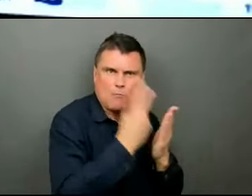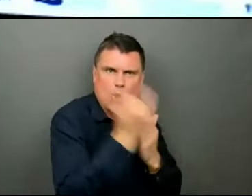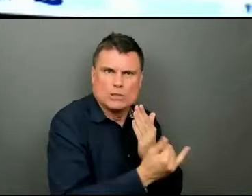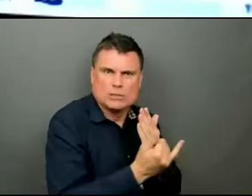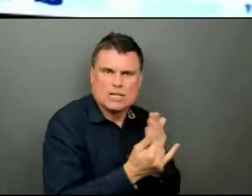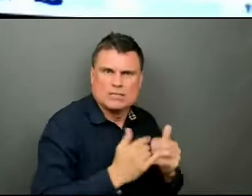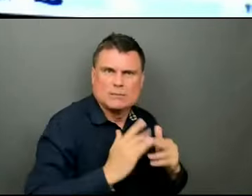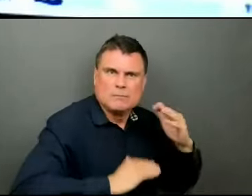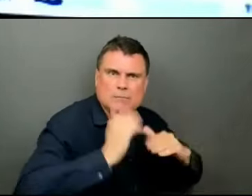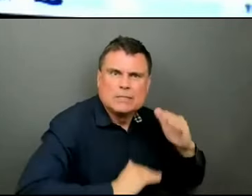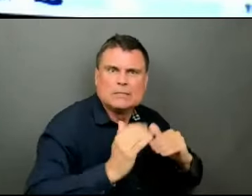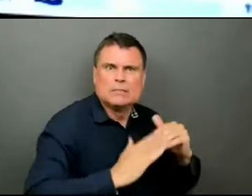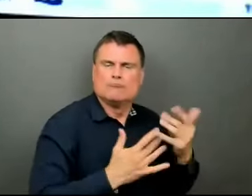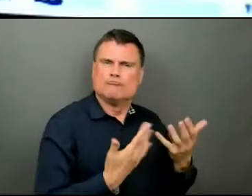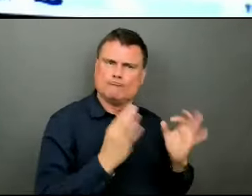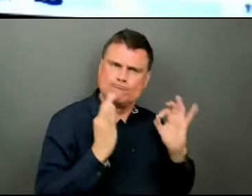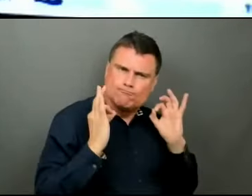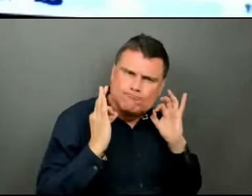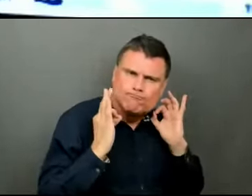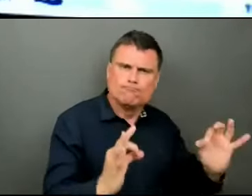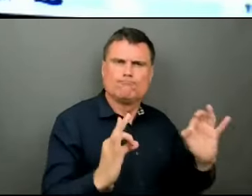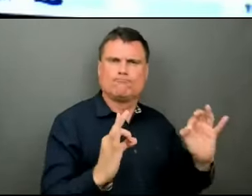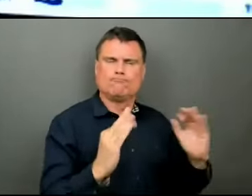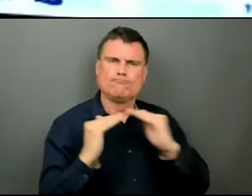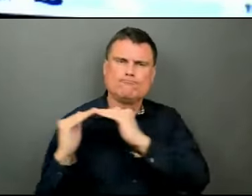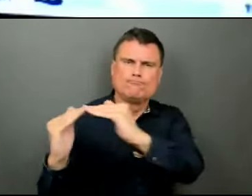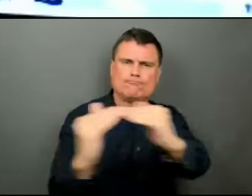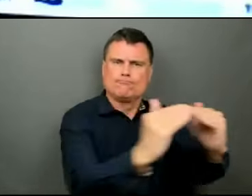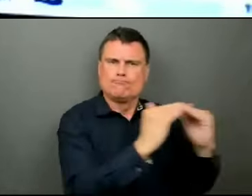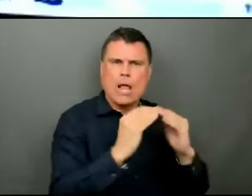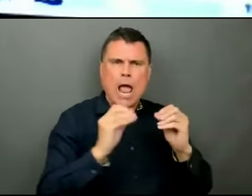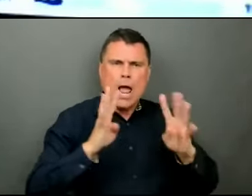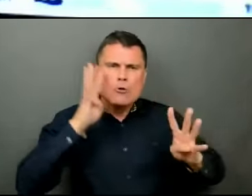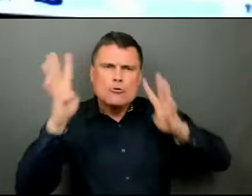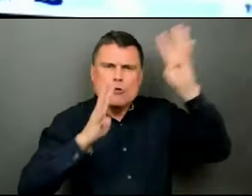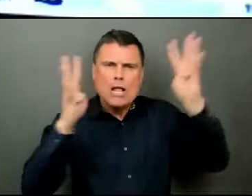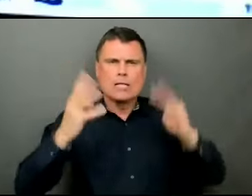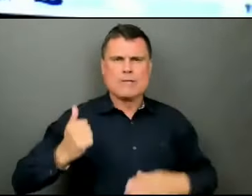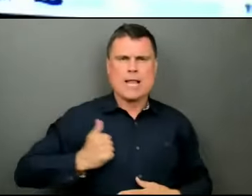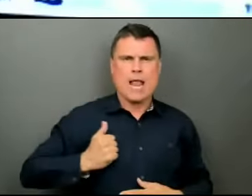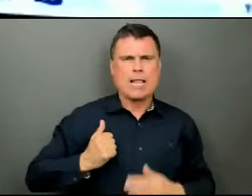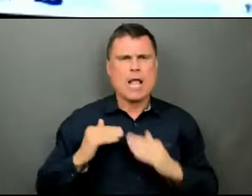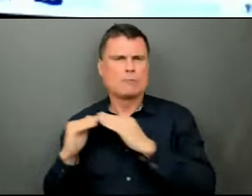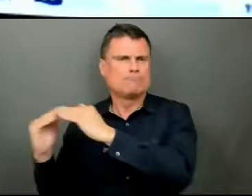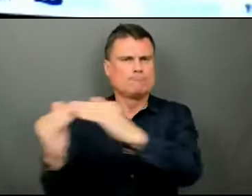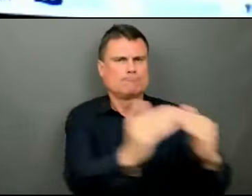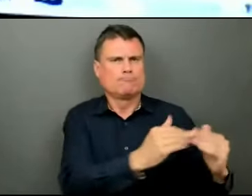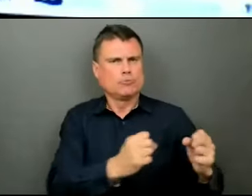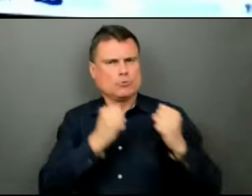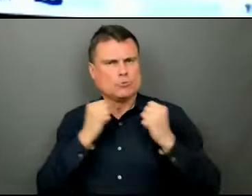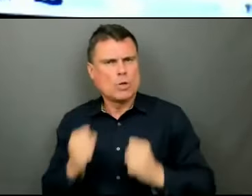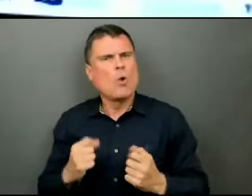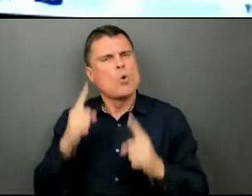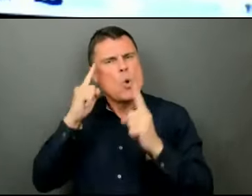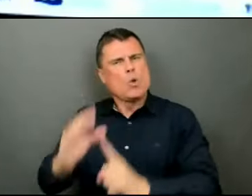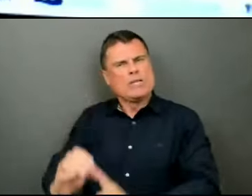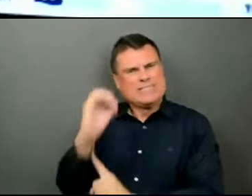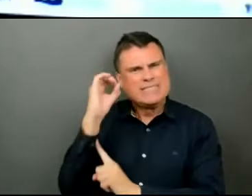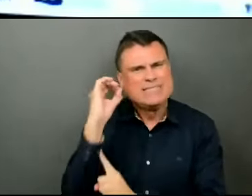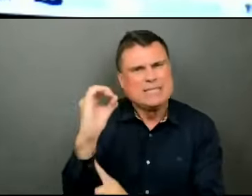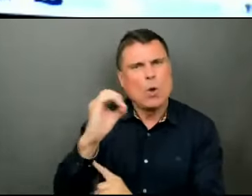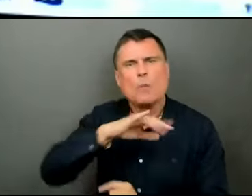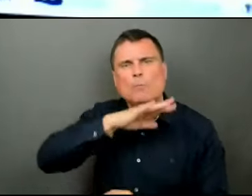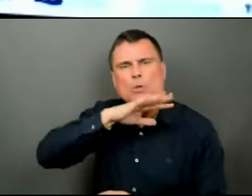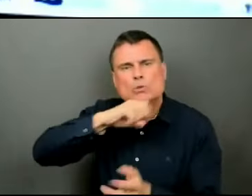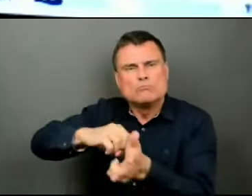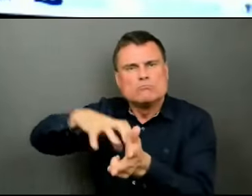equitable, prosperous, innovative, and that hits net zero emissions by 2050. That's everything